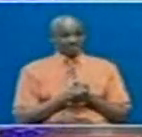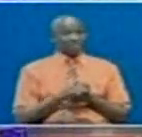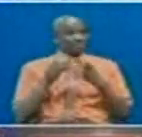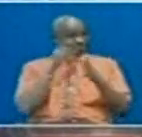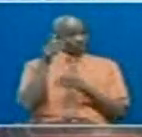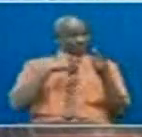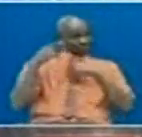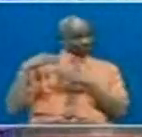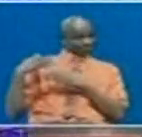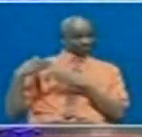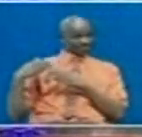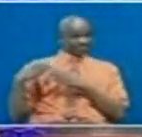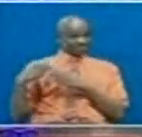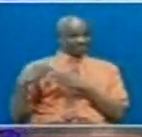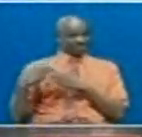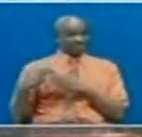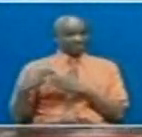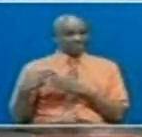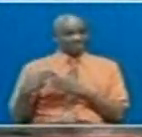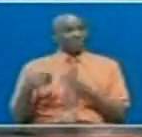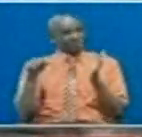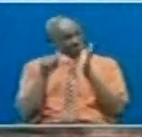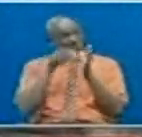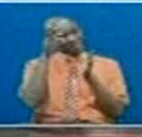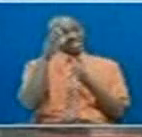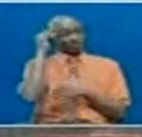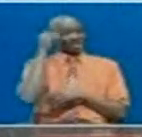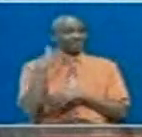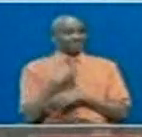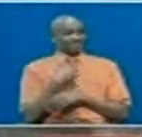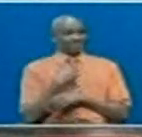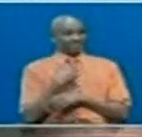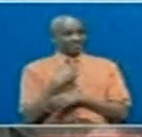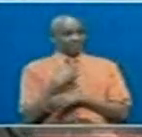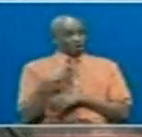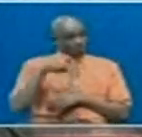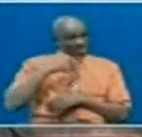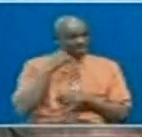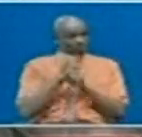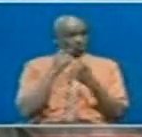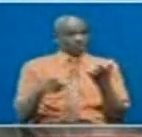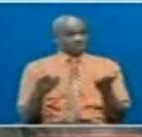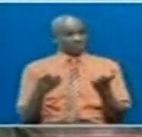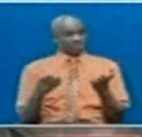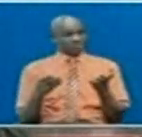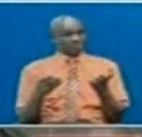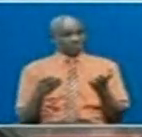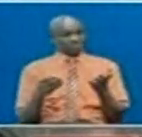then, there were problems in that country. Now, we have become